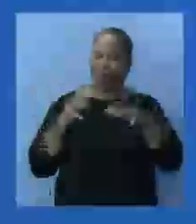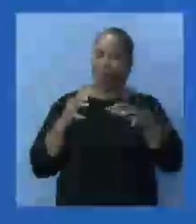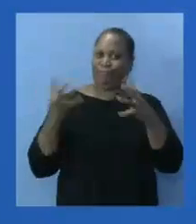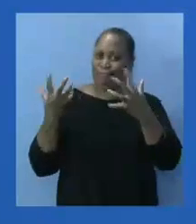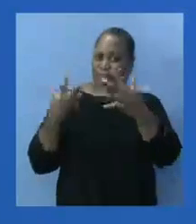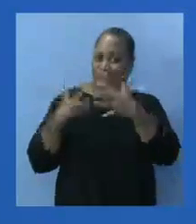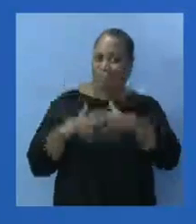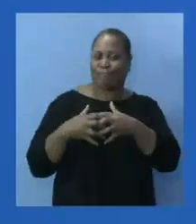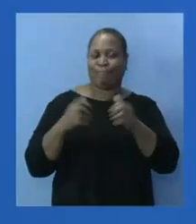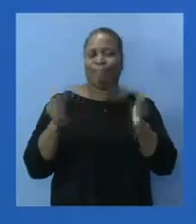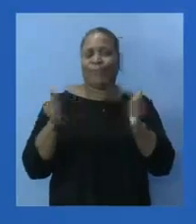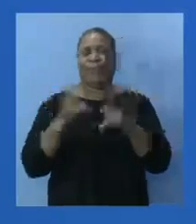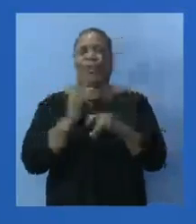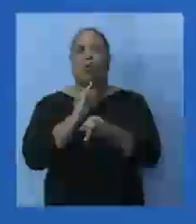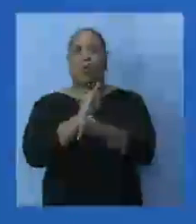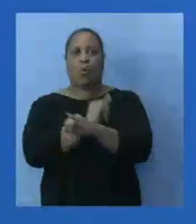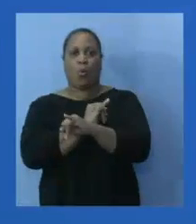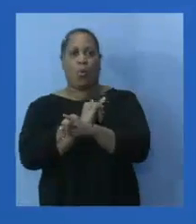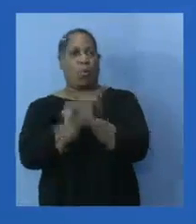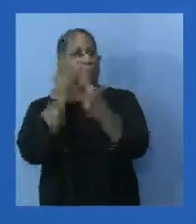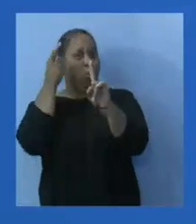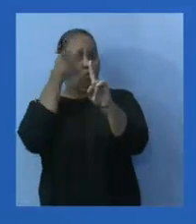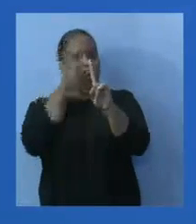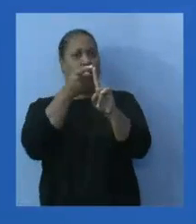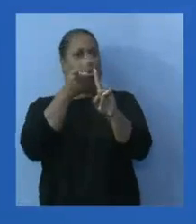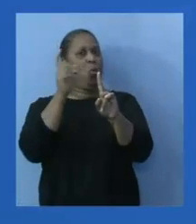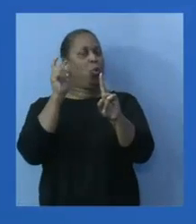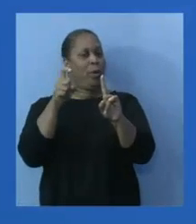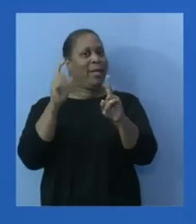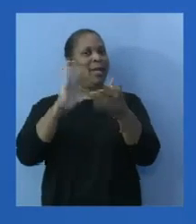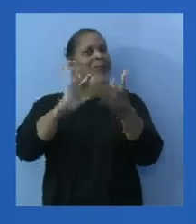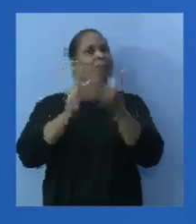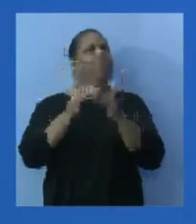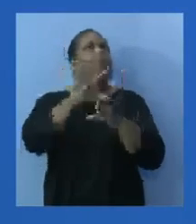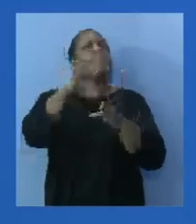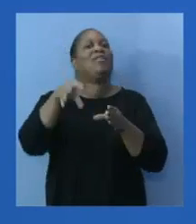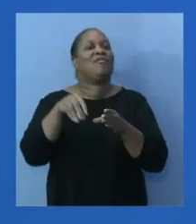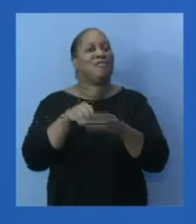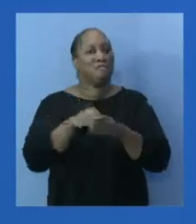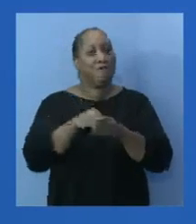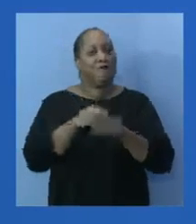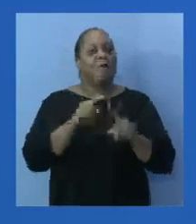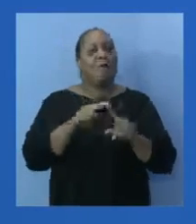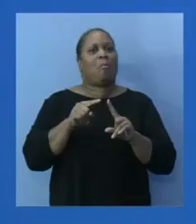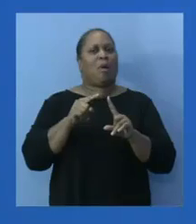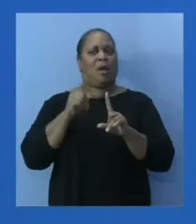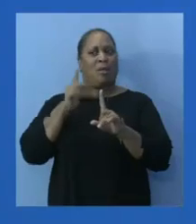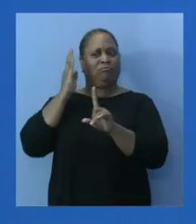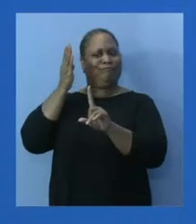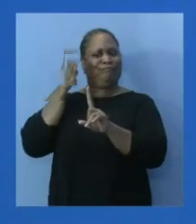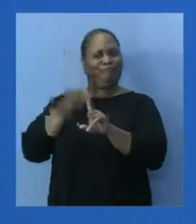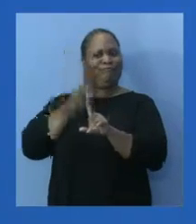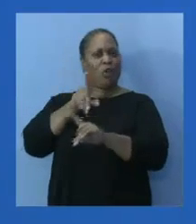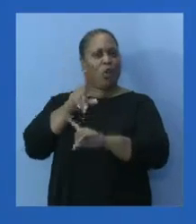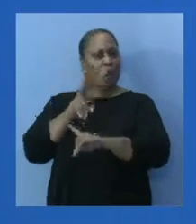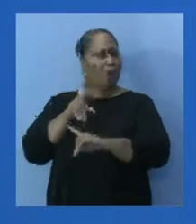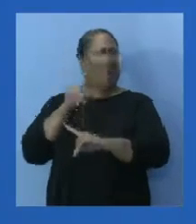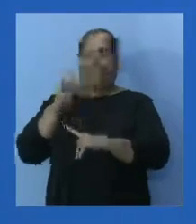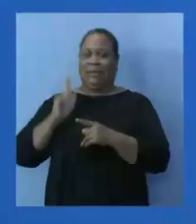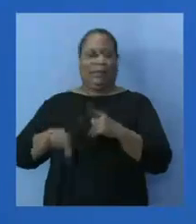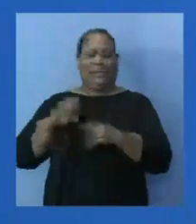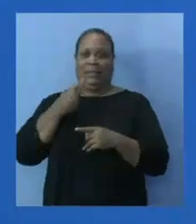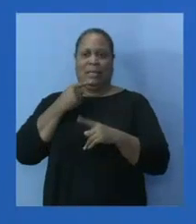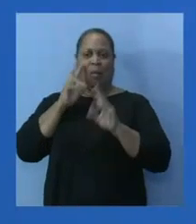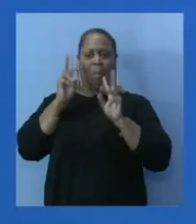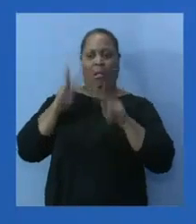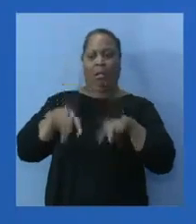we want to get to herd immunity, which I believe that we do, we need the community involved. But as it relates directly to the question that you've asked, we can't tell by